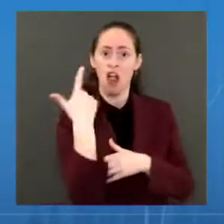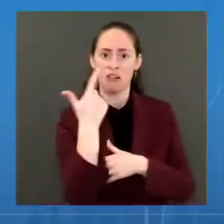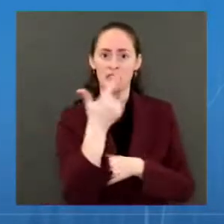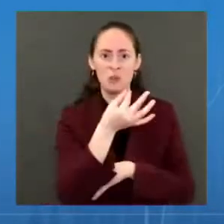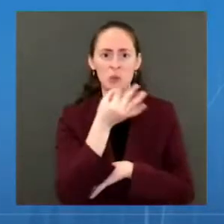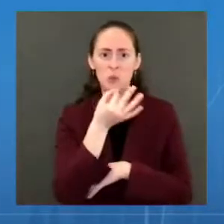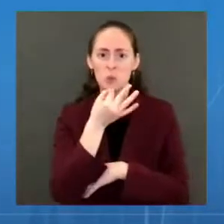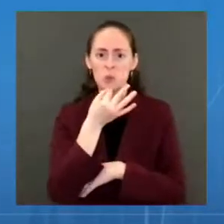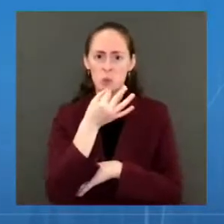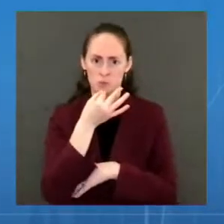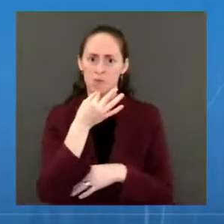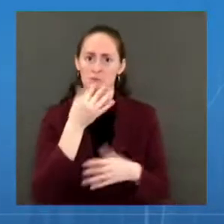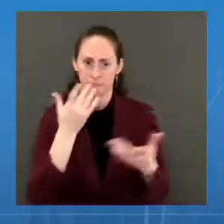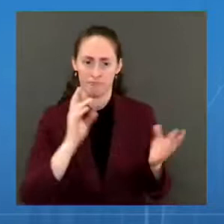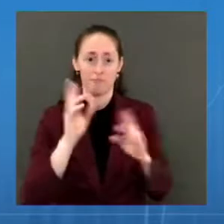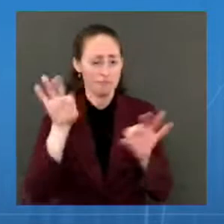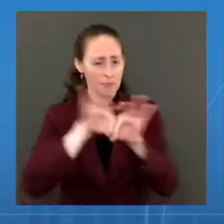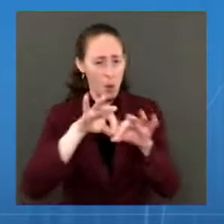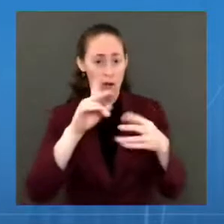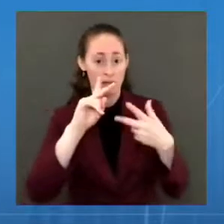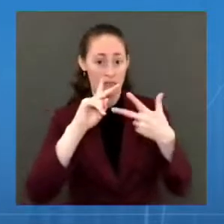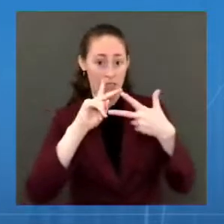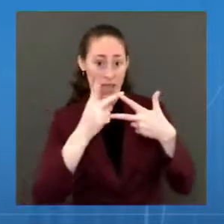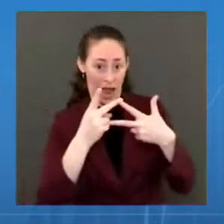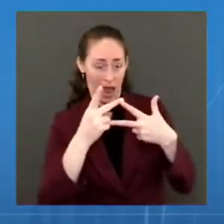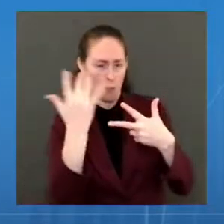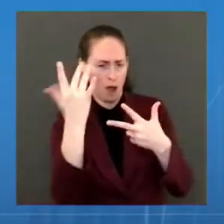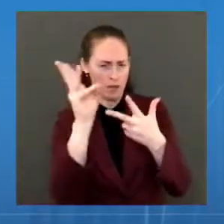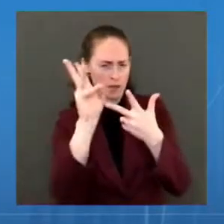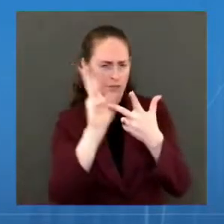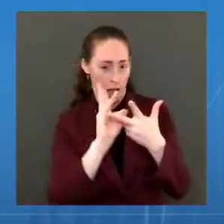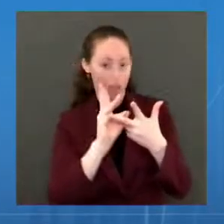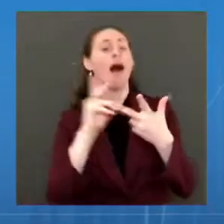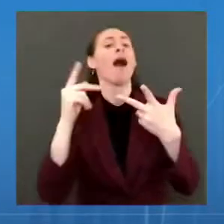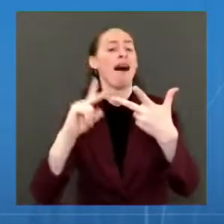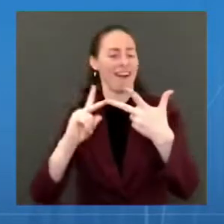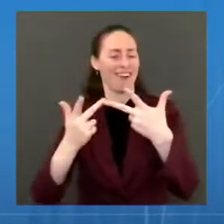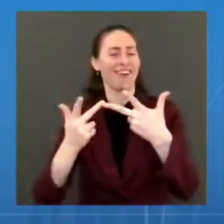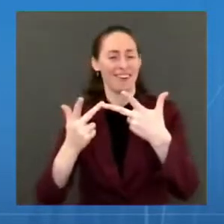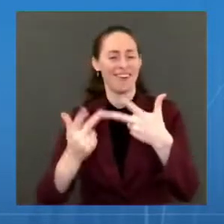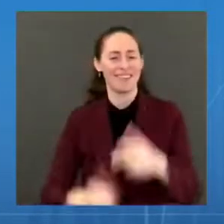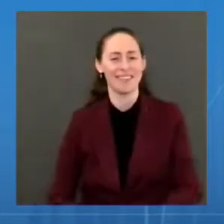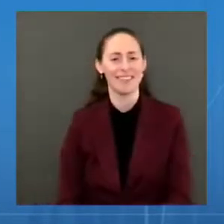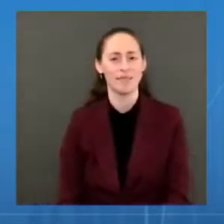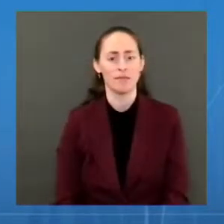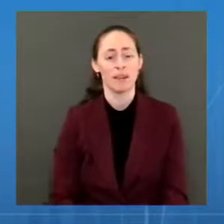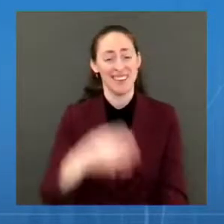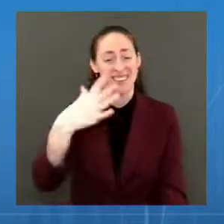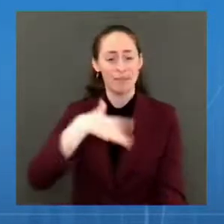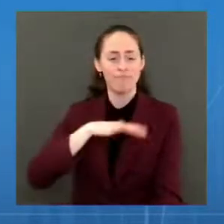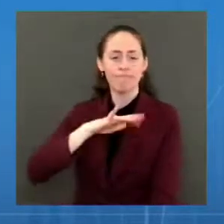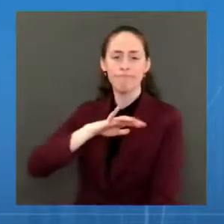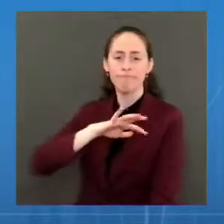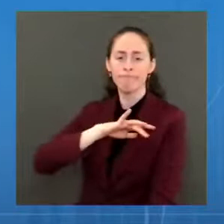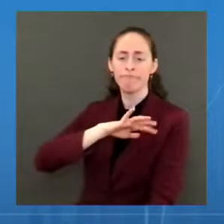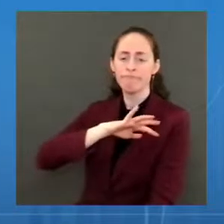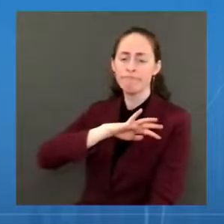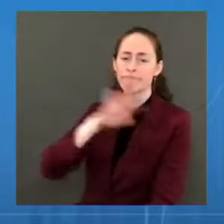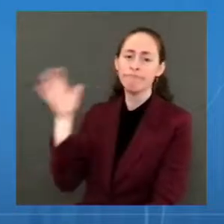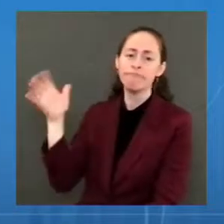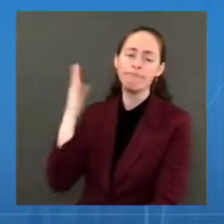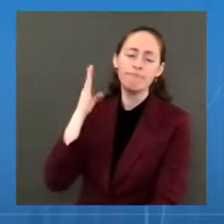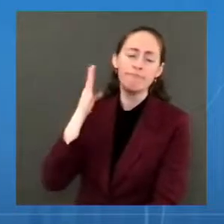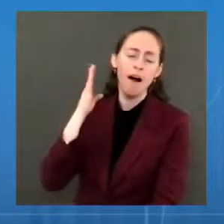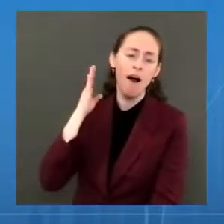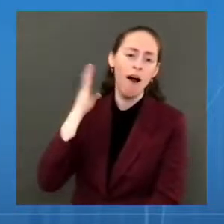after J&J. We've secured enough supply of all 3 vaccines for booster shots for every adult,